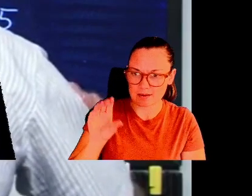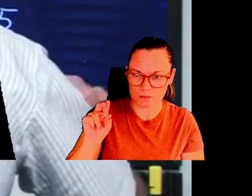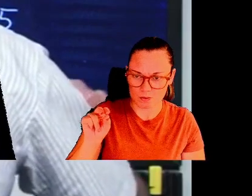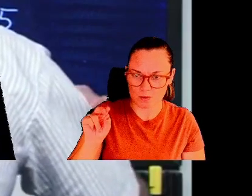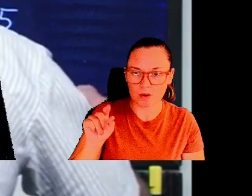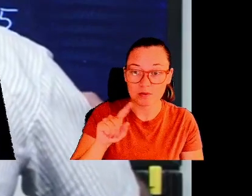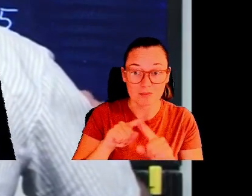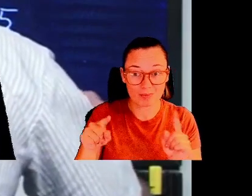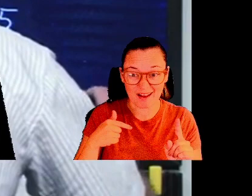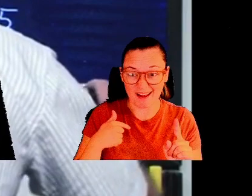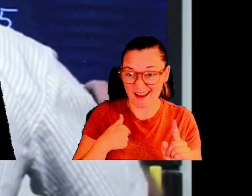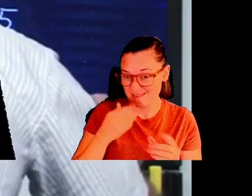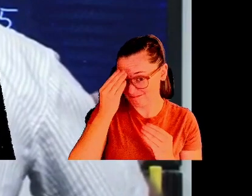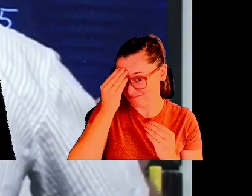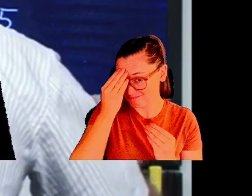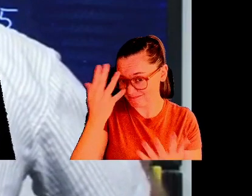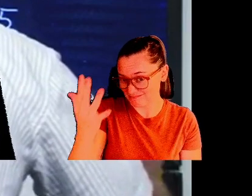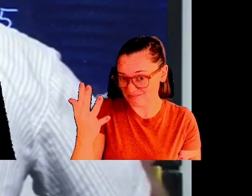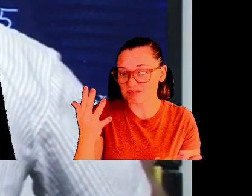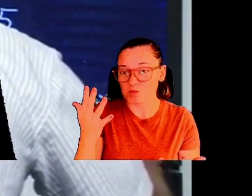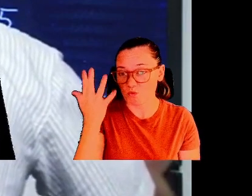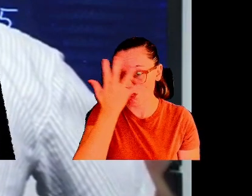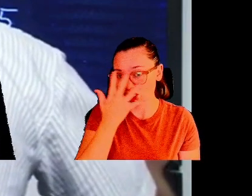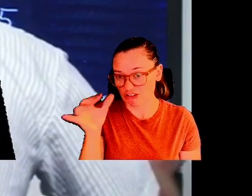it's going to look